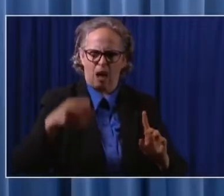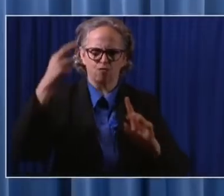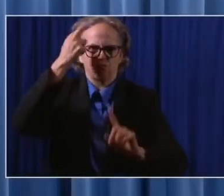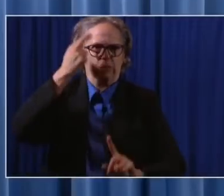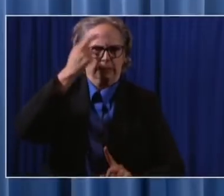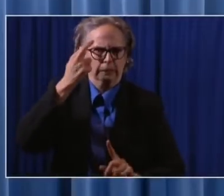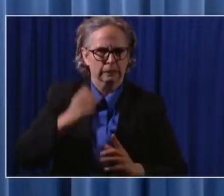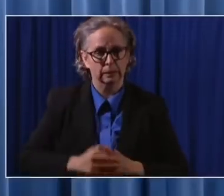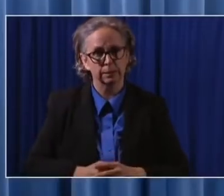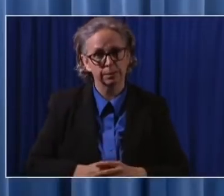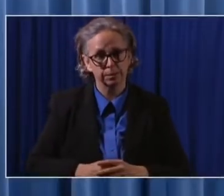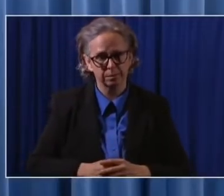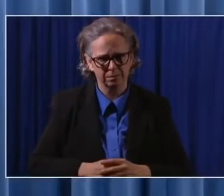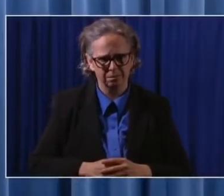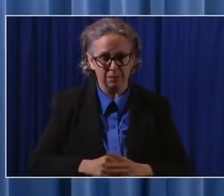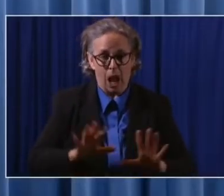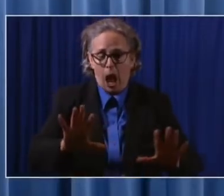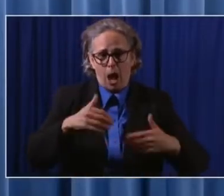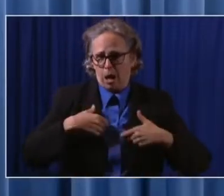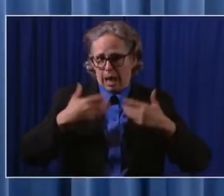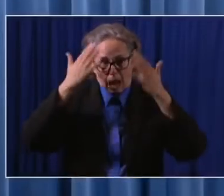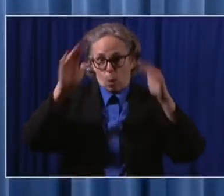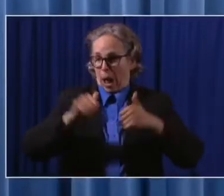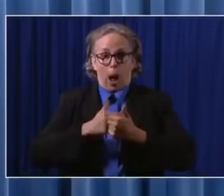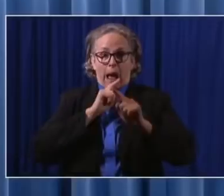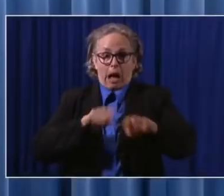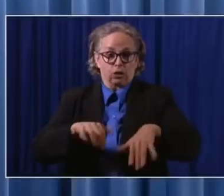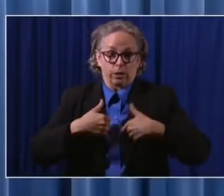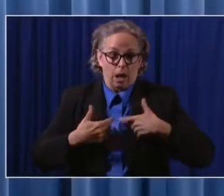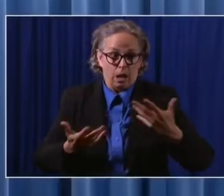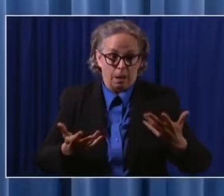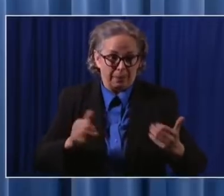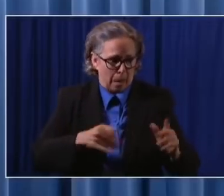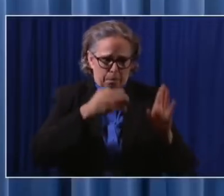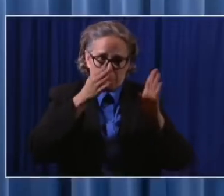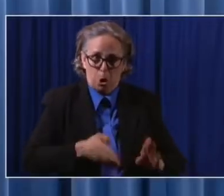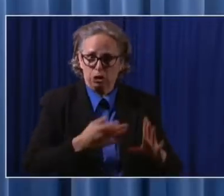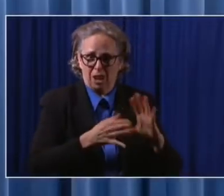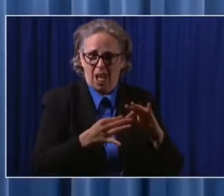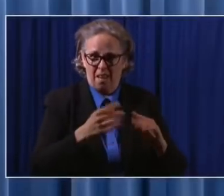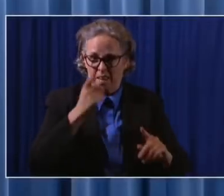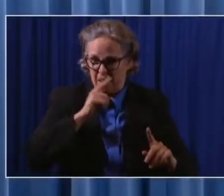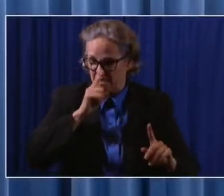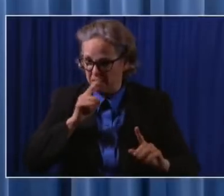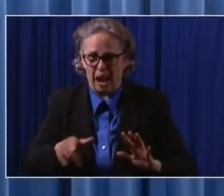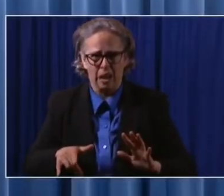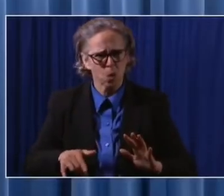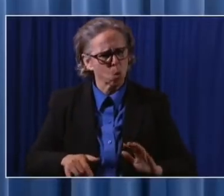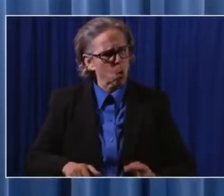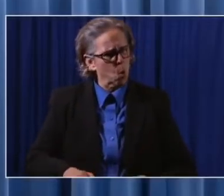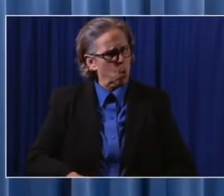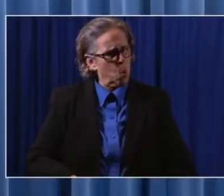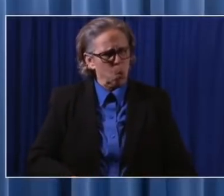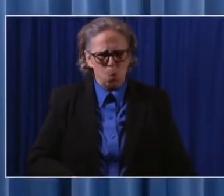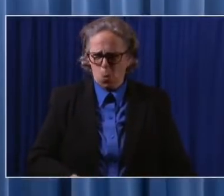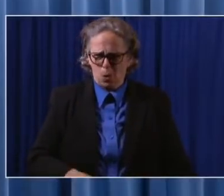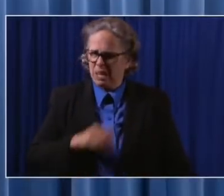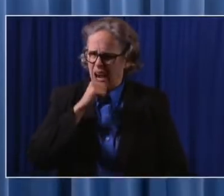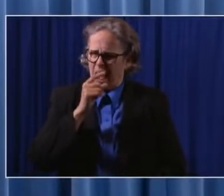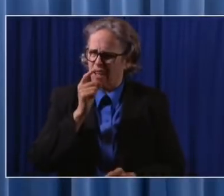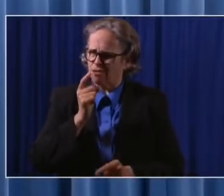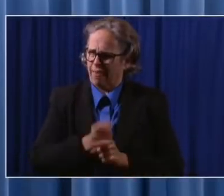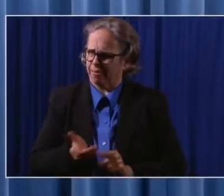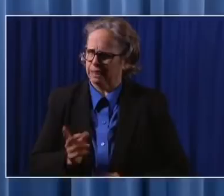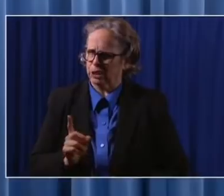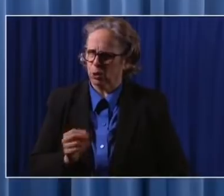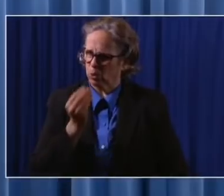I just don't know what to say, but that would just not be the right thing to do that. Can